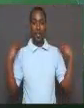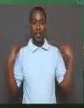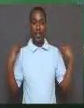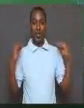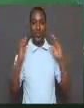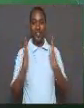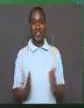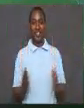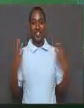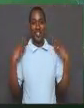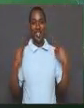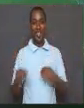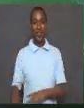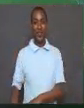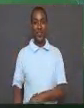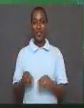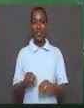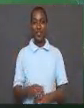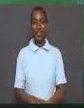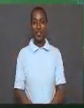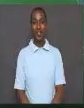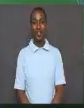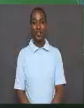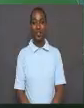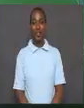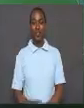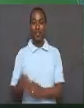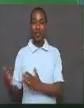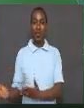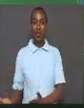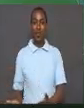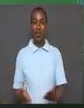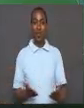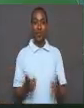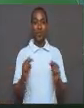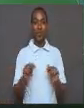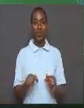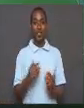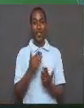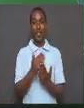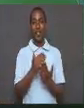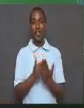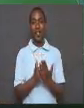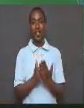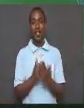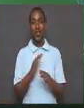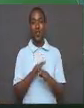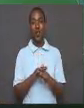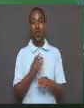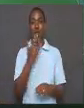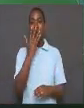Hello, teacher. Hello, students. Welcome to today's lesson on